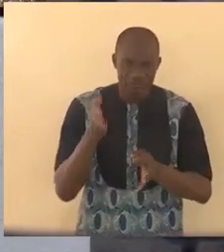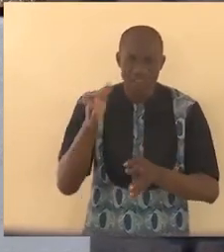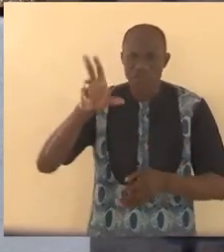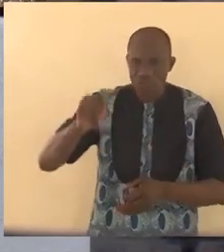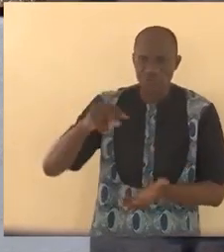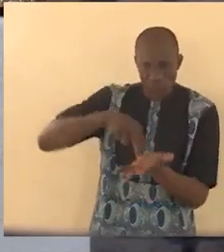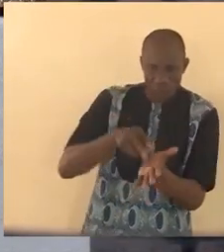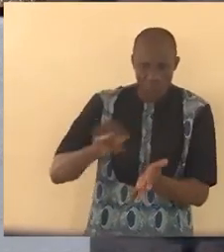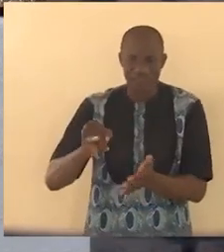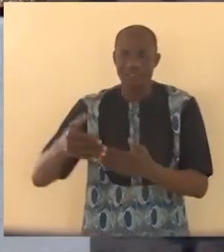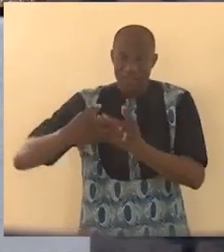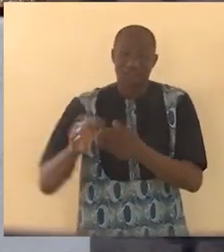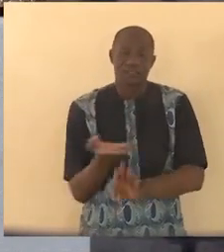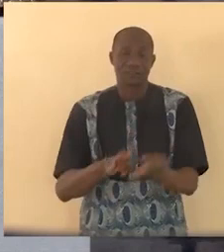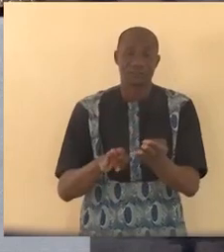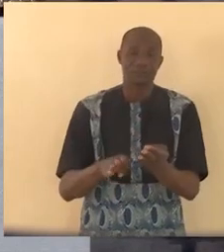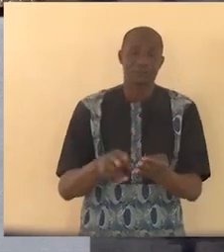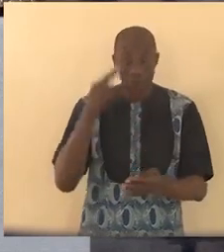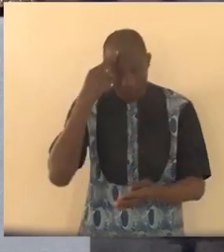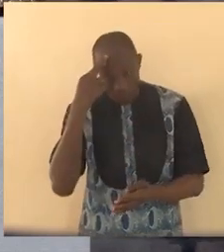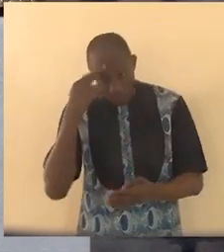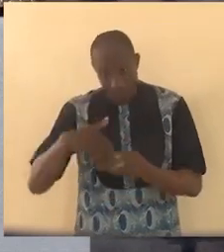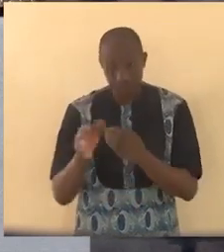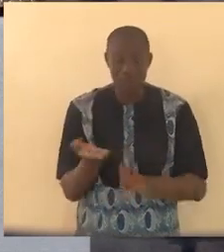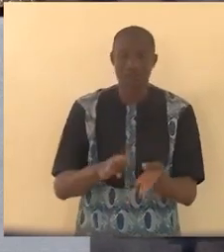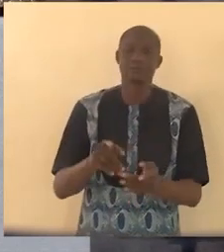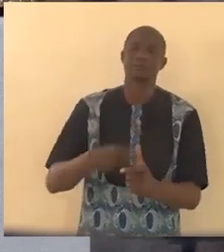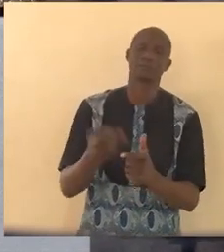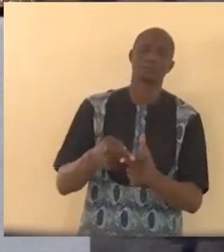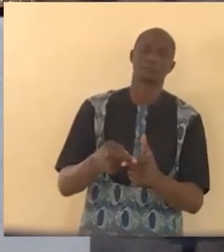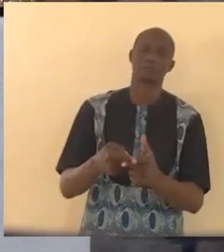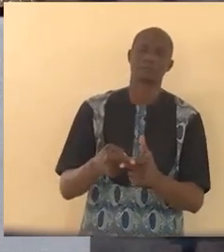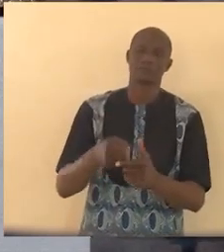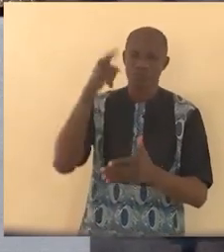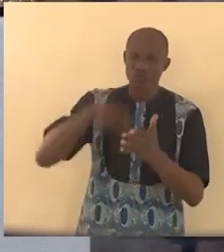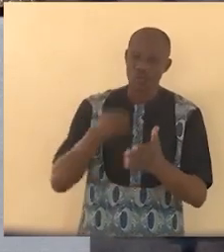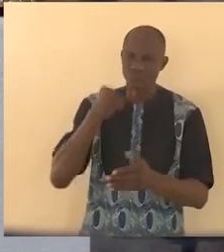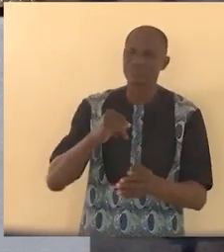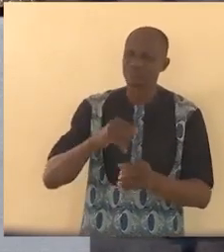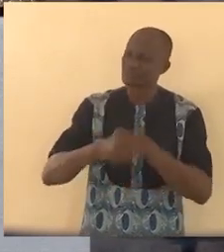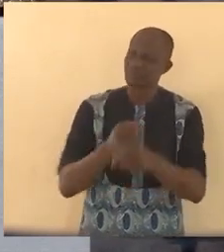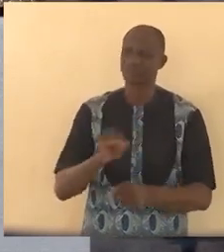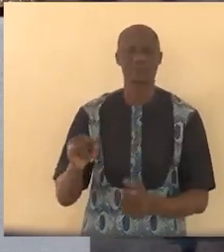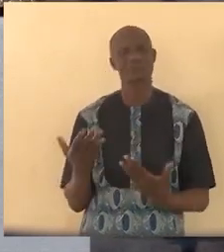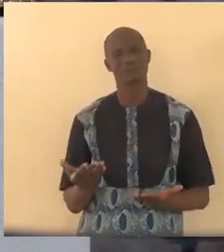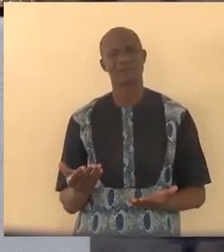If there is no meaning beyond death, if there is no purpose beyond death, then what is all this